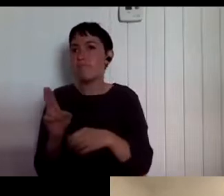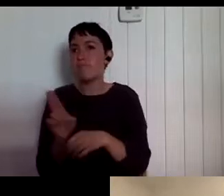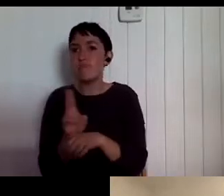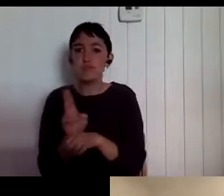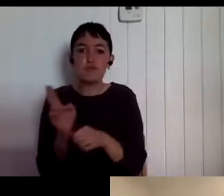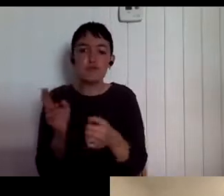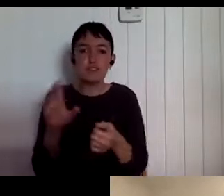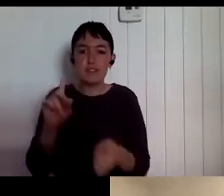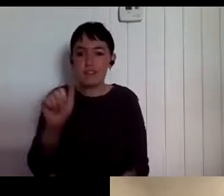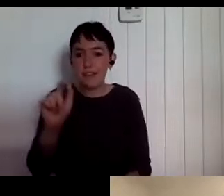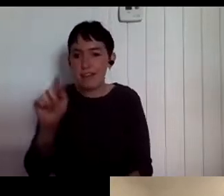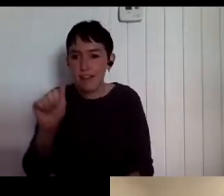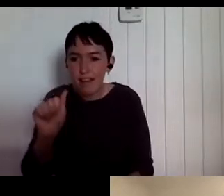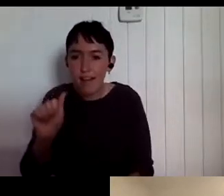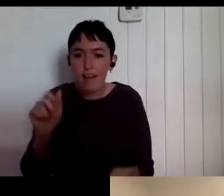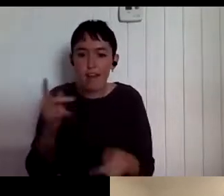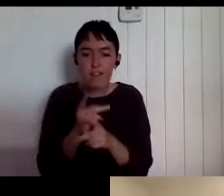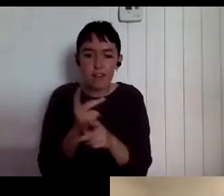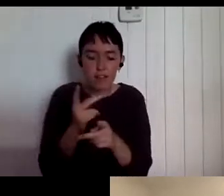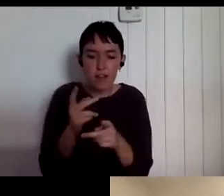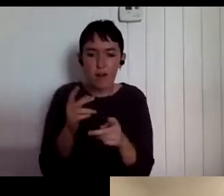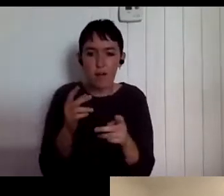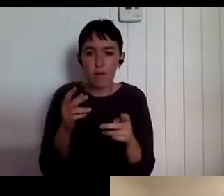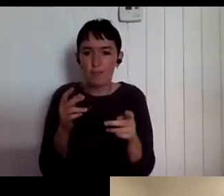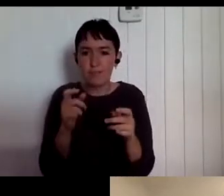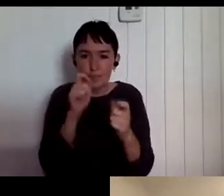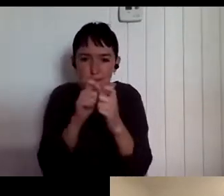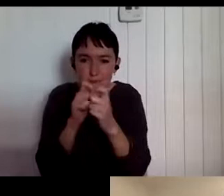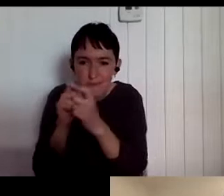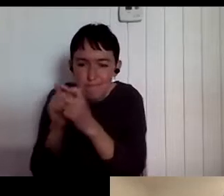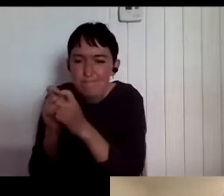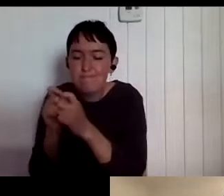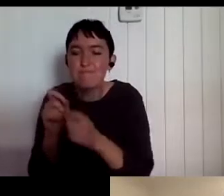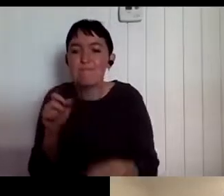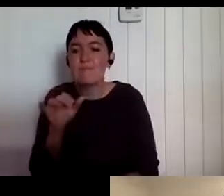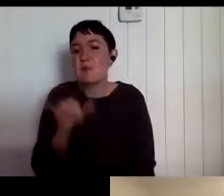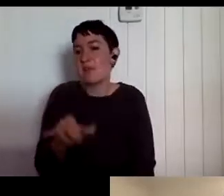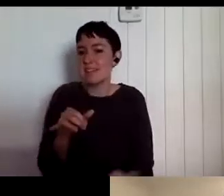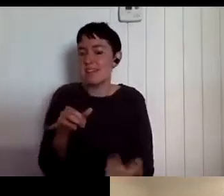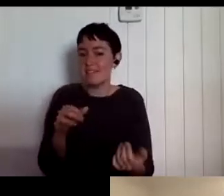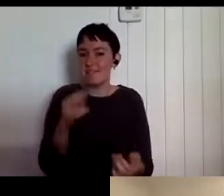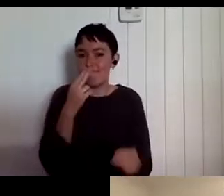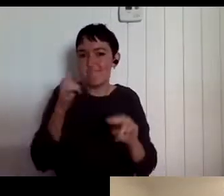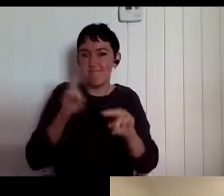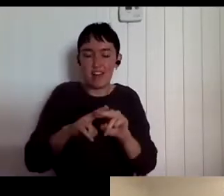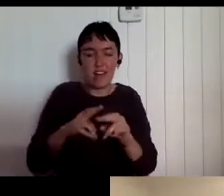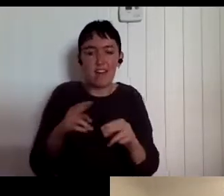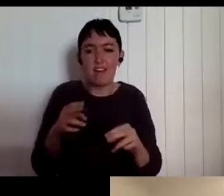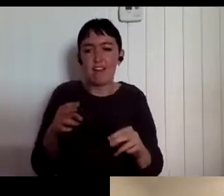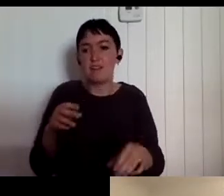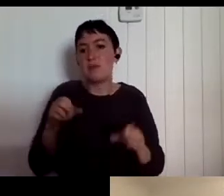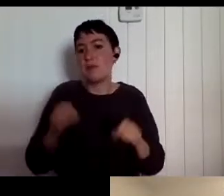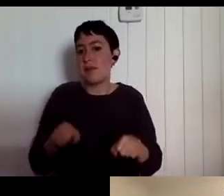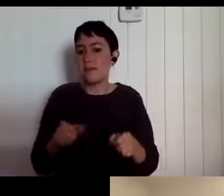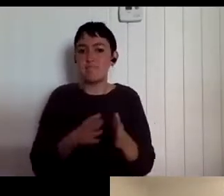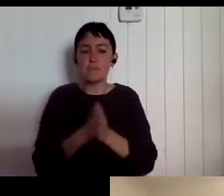matter? Does that one matter? How does that work? So it really gets you going and moving in a lot of different fields.